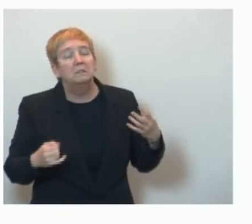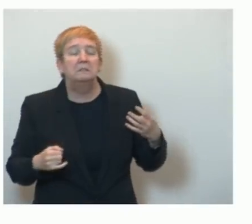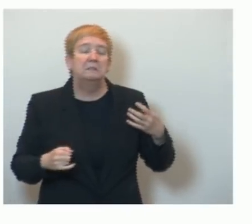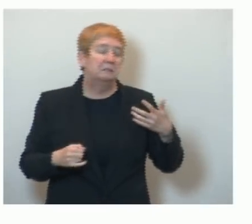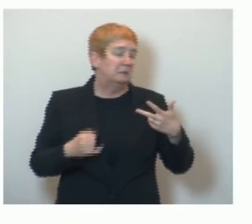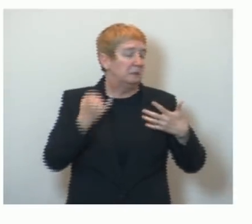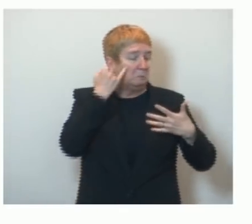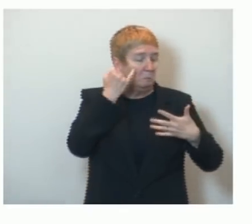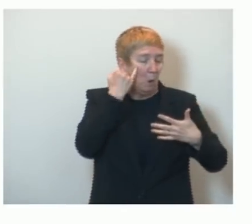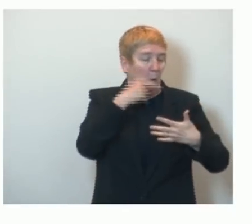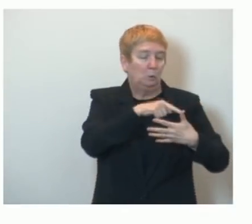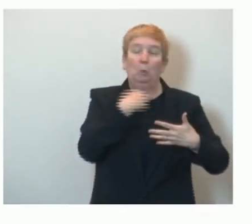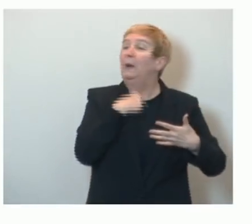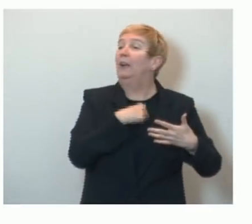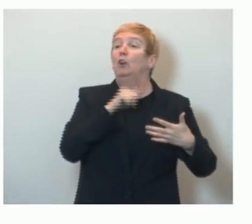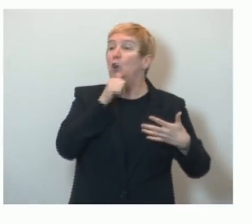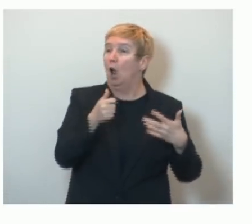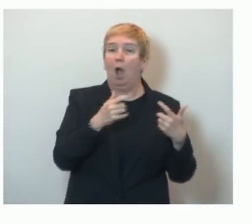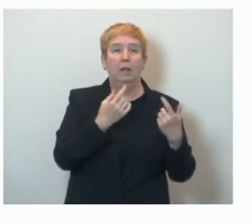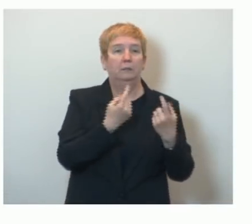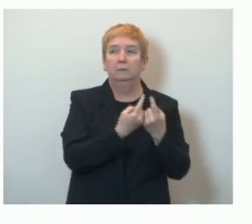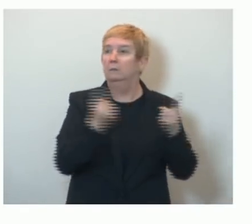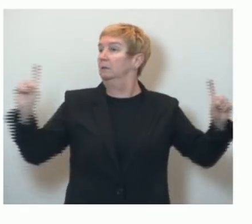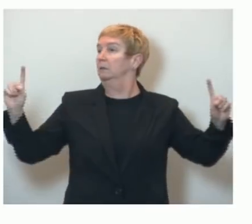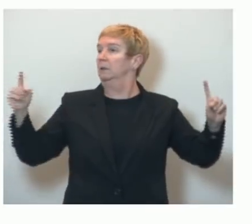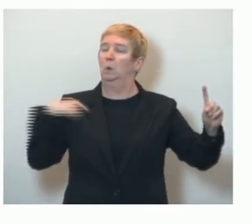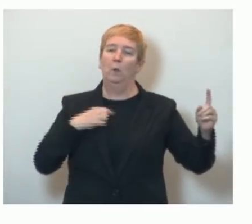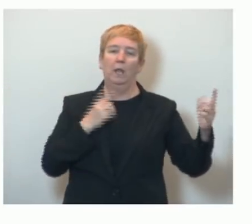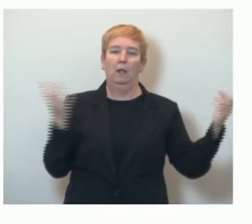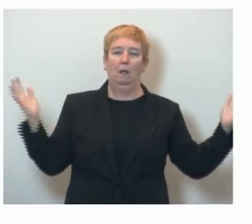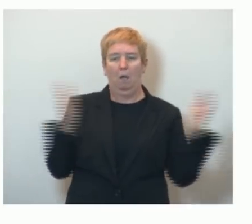not practicing social distancing, there will be more spread. That'll